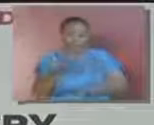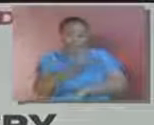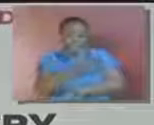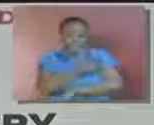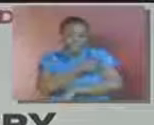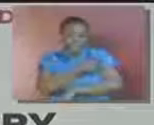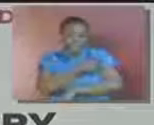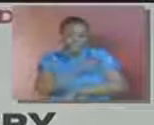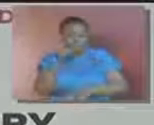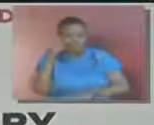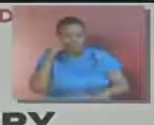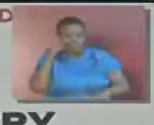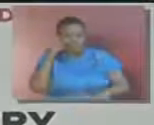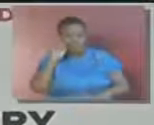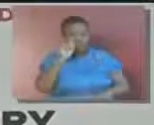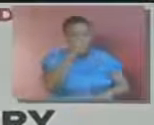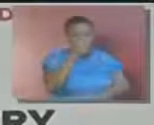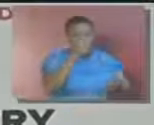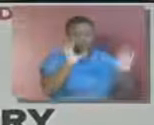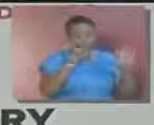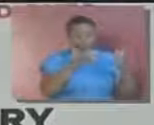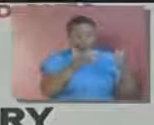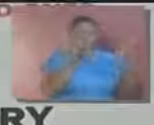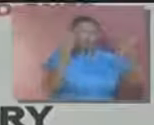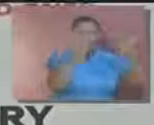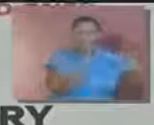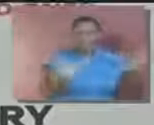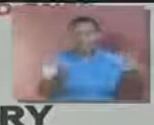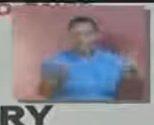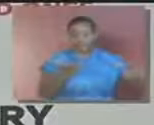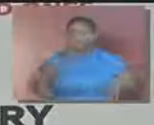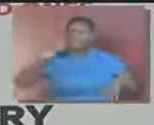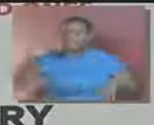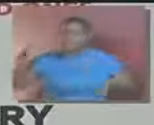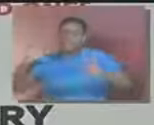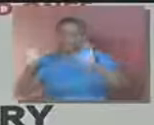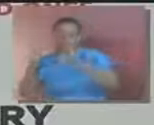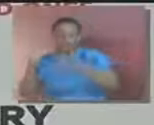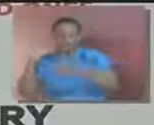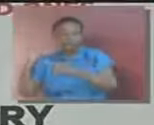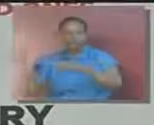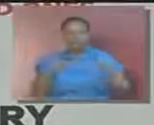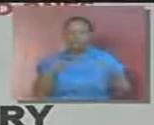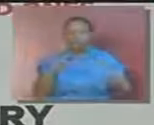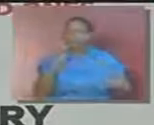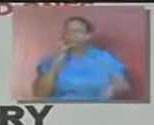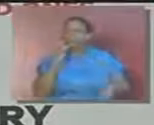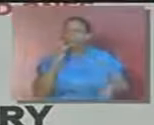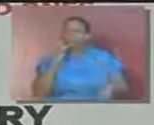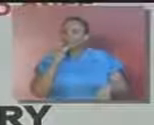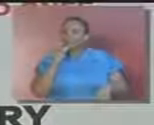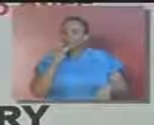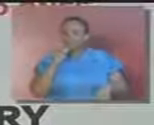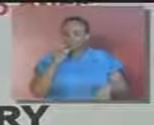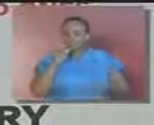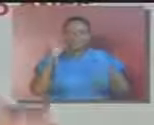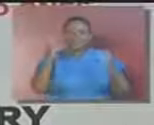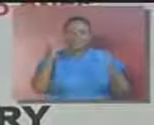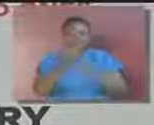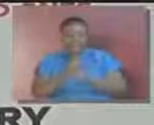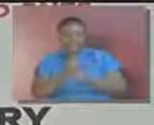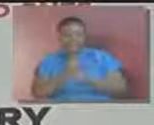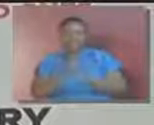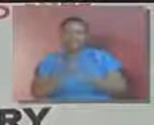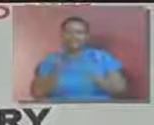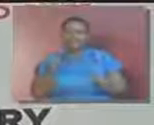Good question. They are coming at this time from the COVAX facility. So COVAX 1